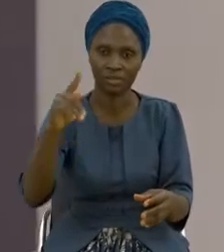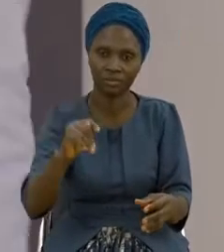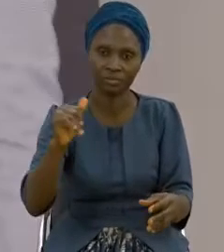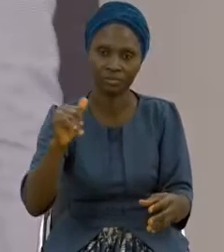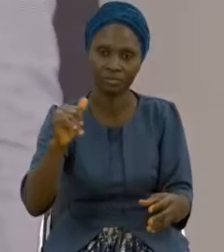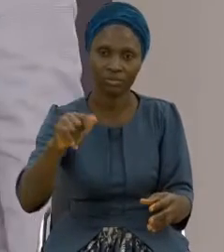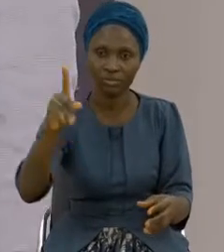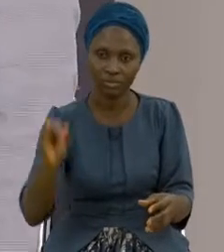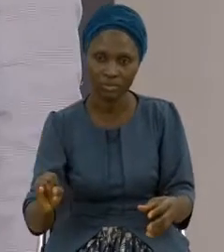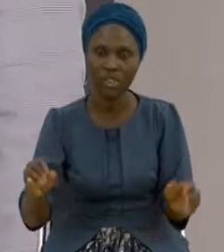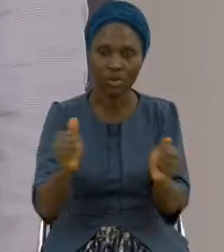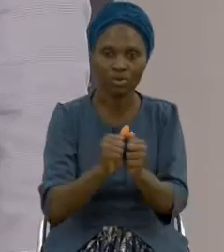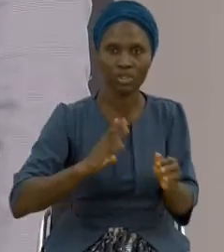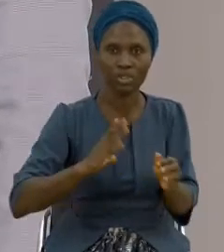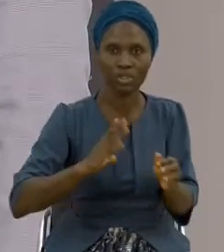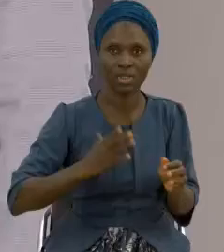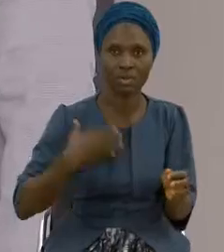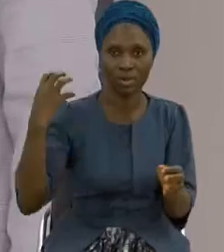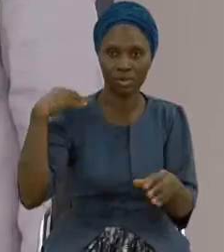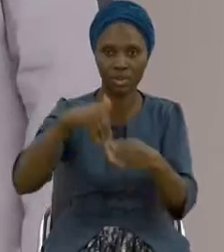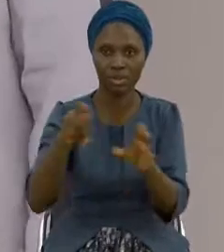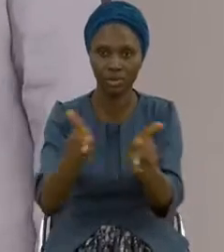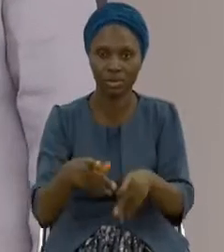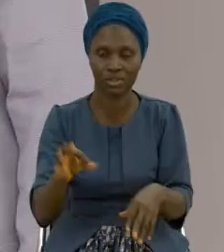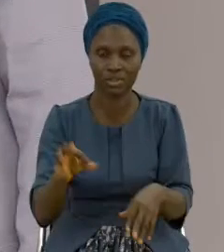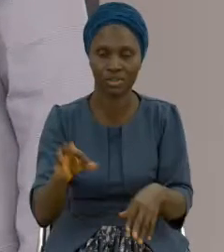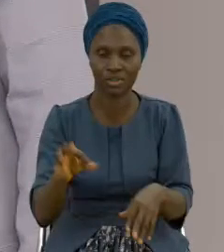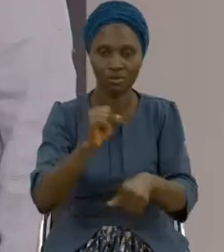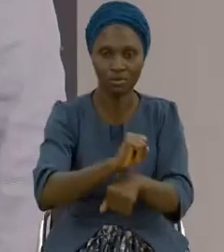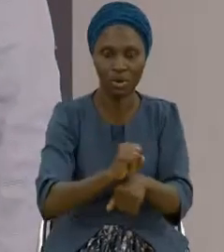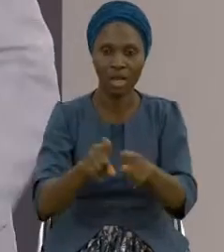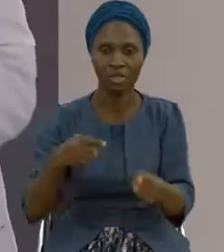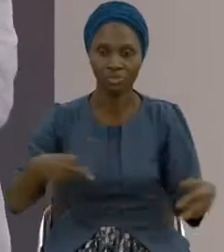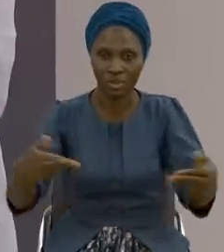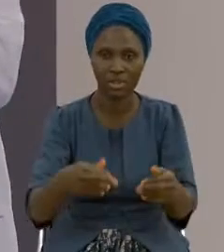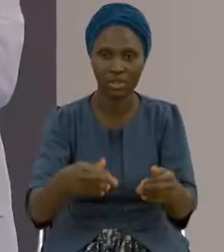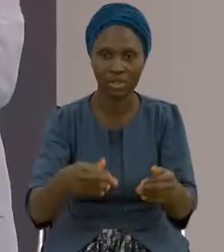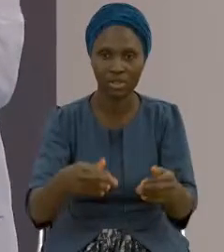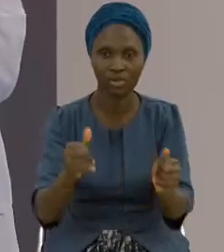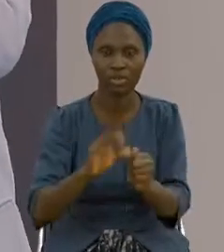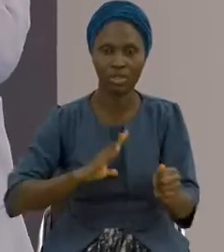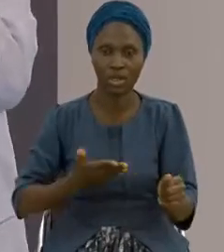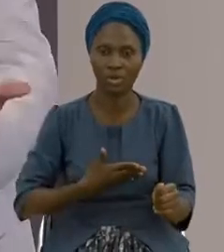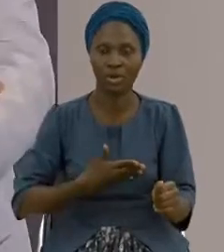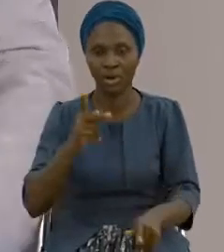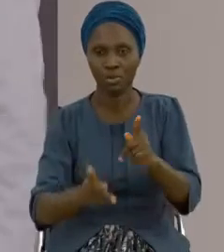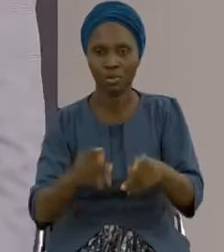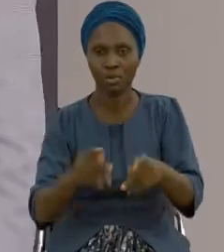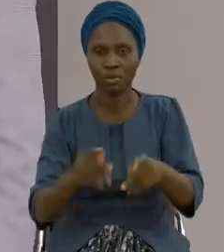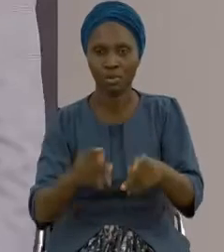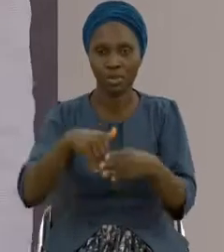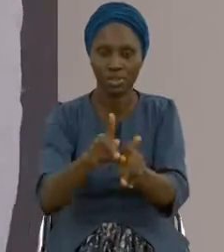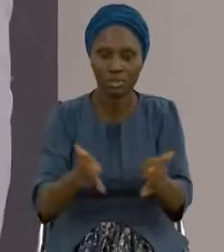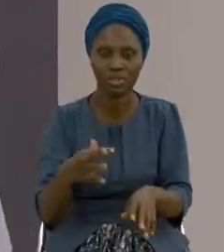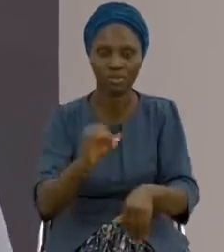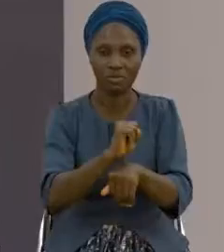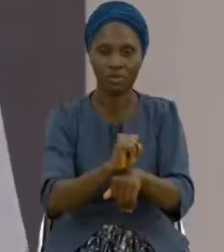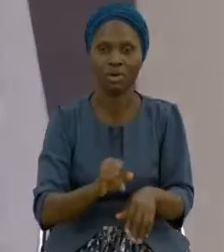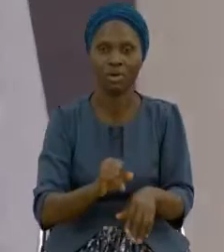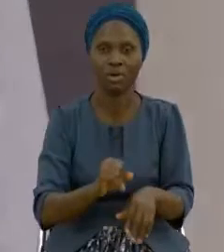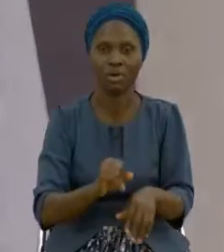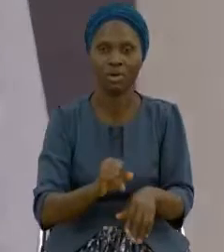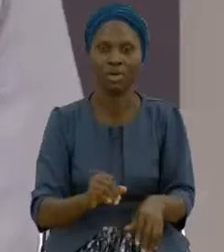with our subordinates in the place of work, the sanctification will be evident.